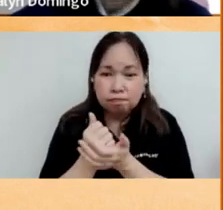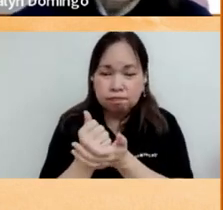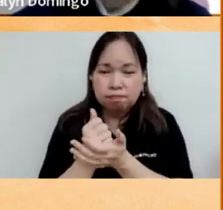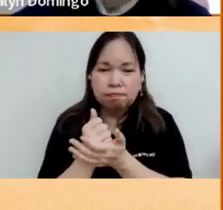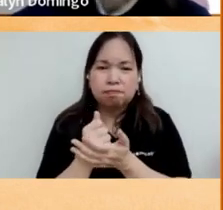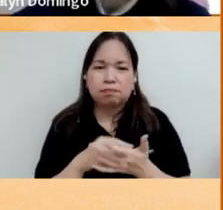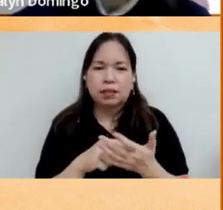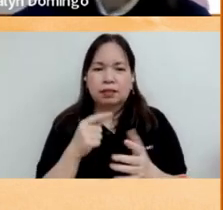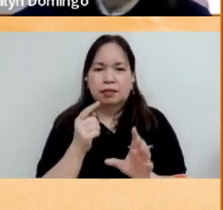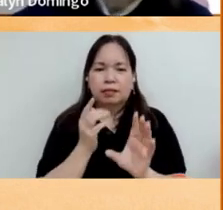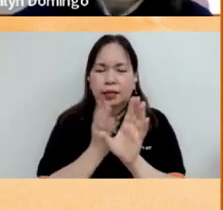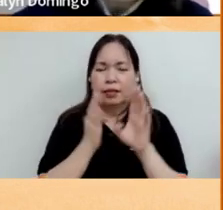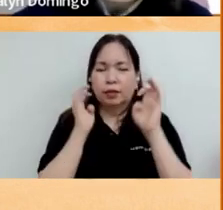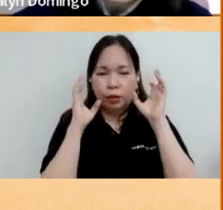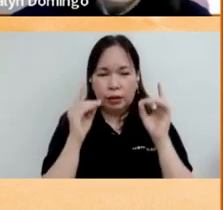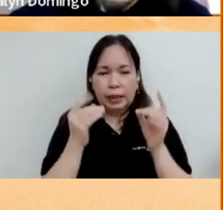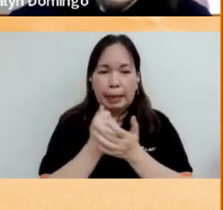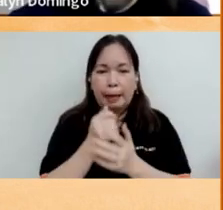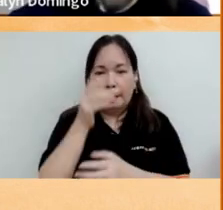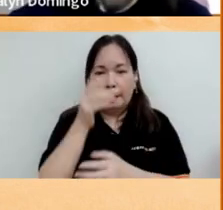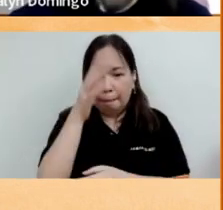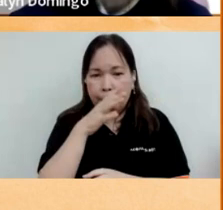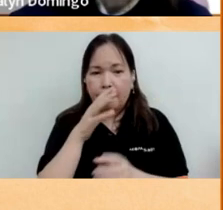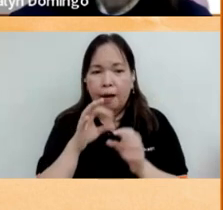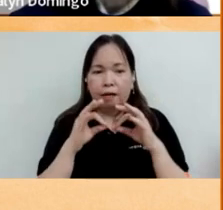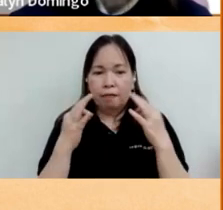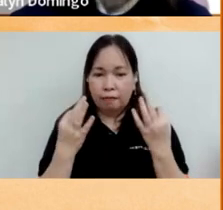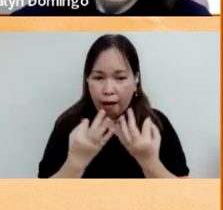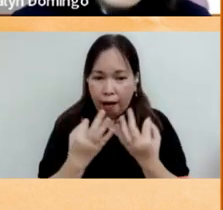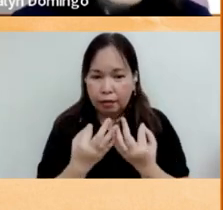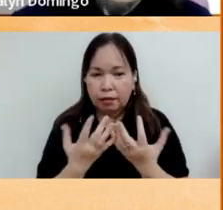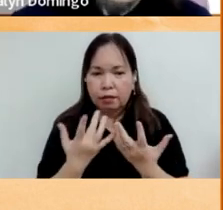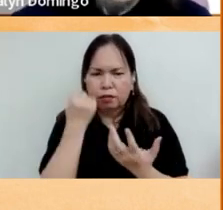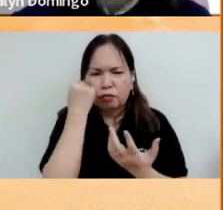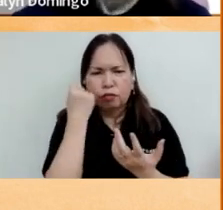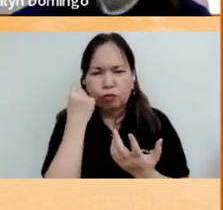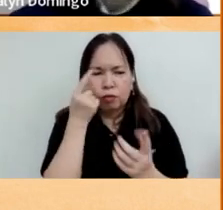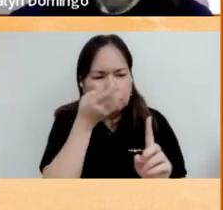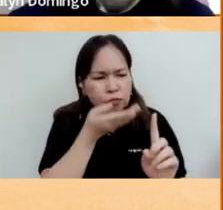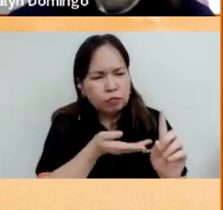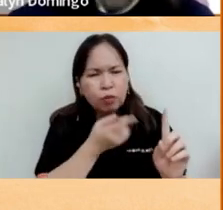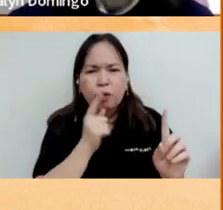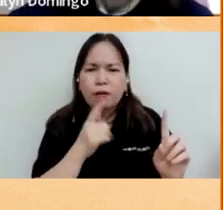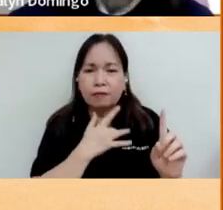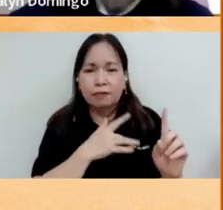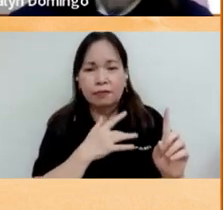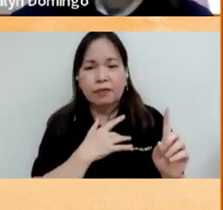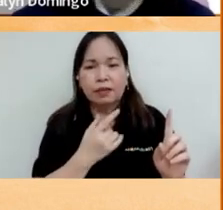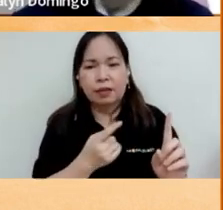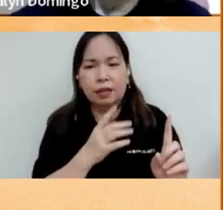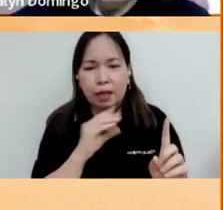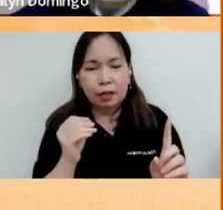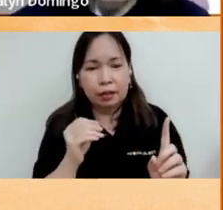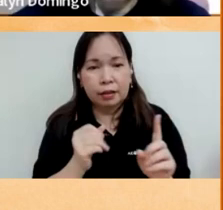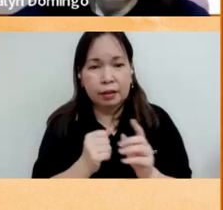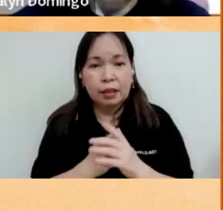psychoeducation to help parents and family members understand the child's anxiety, and also to